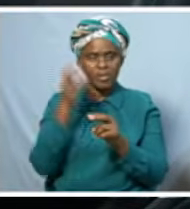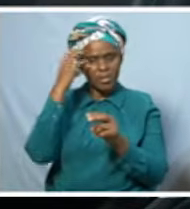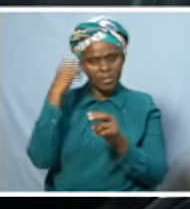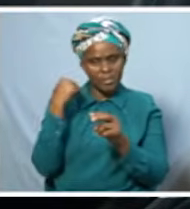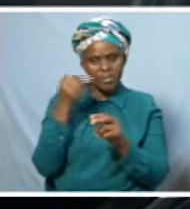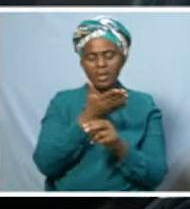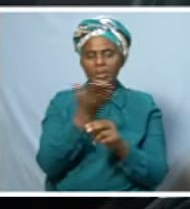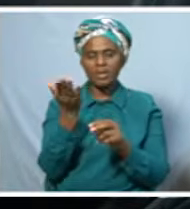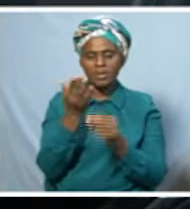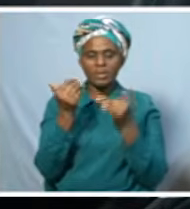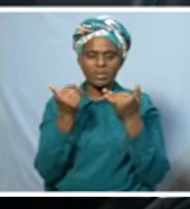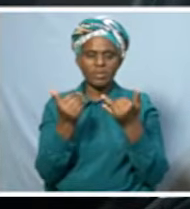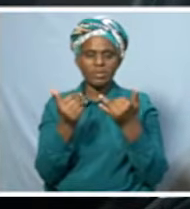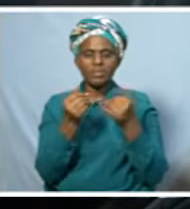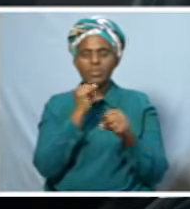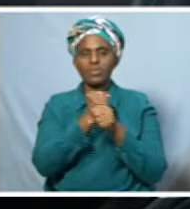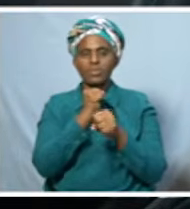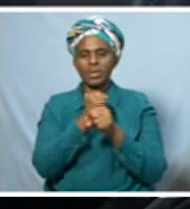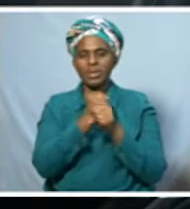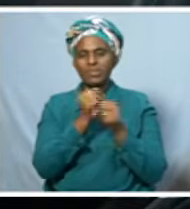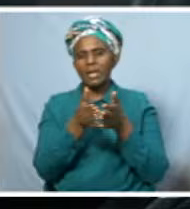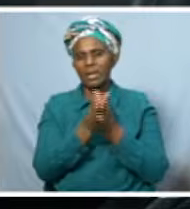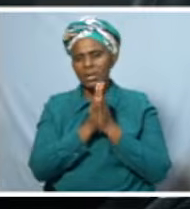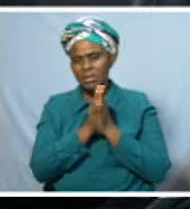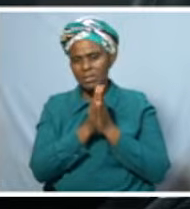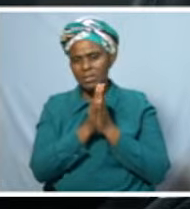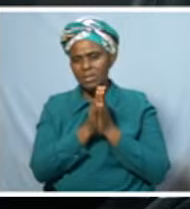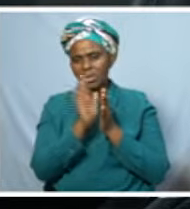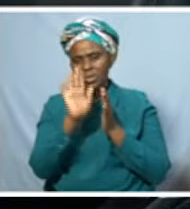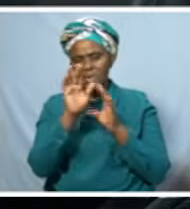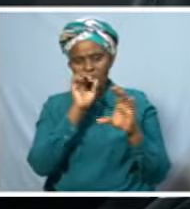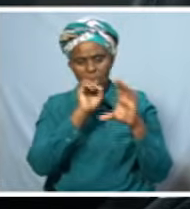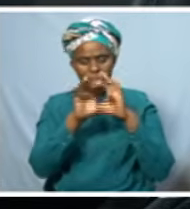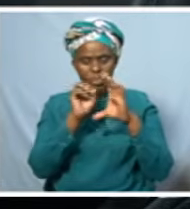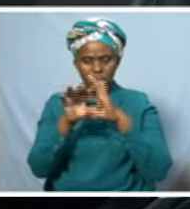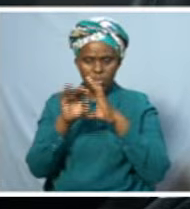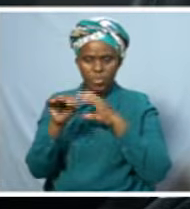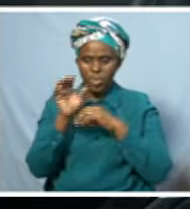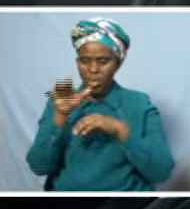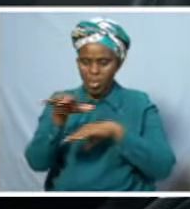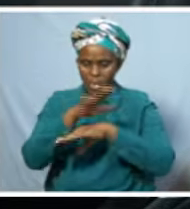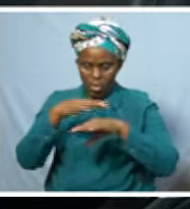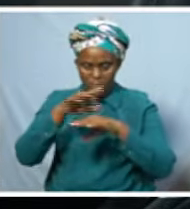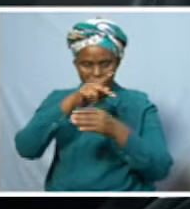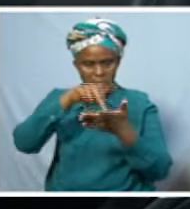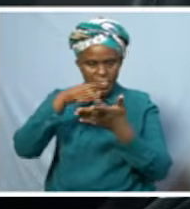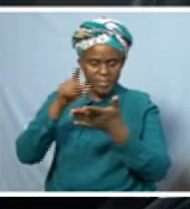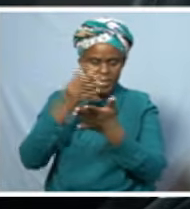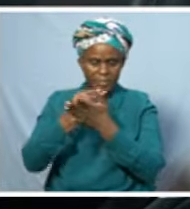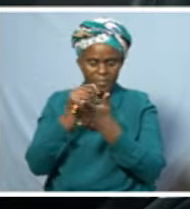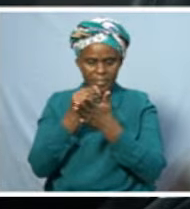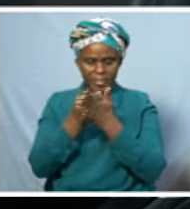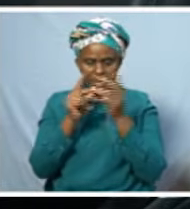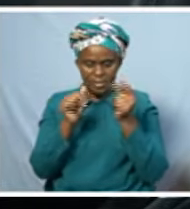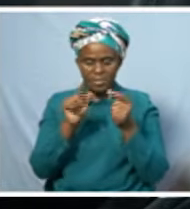officers are currently serving, requesting the remittance of overpaid amounts totaling